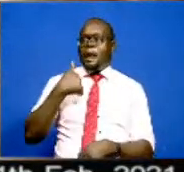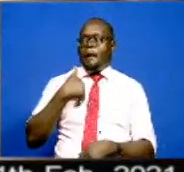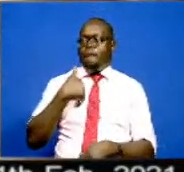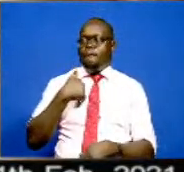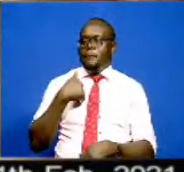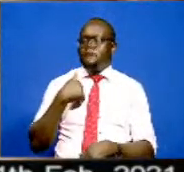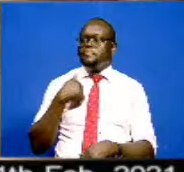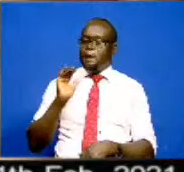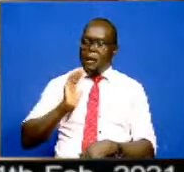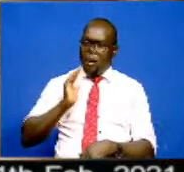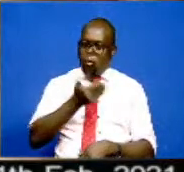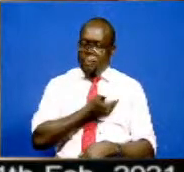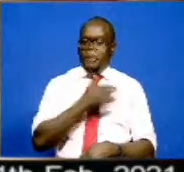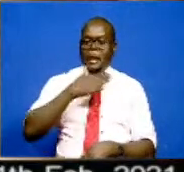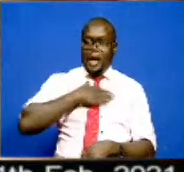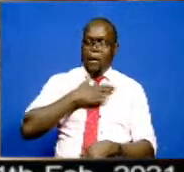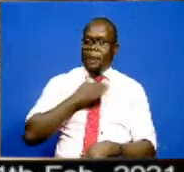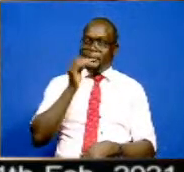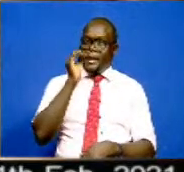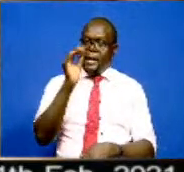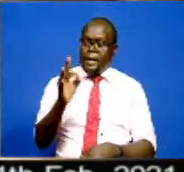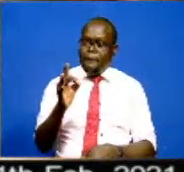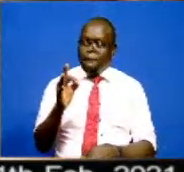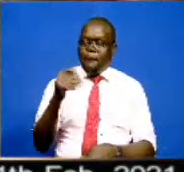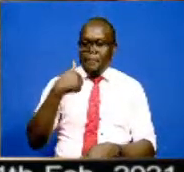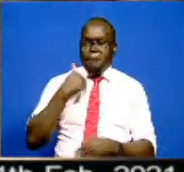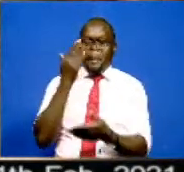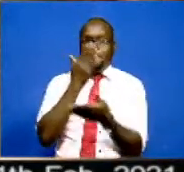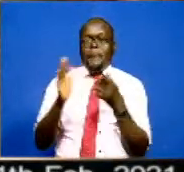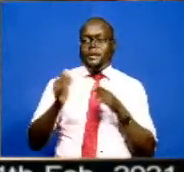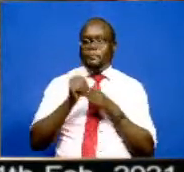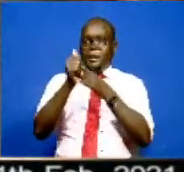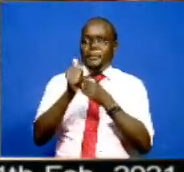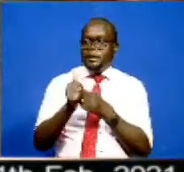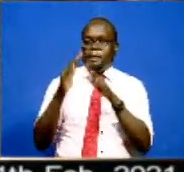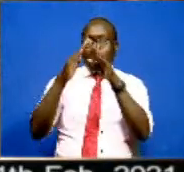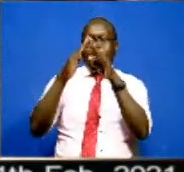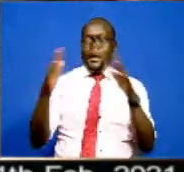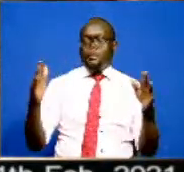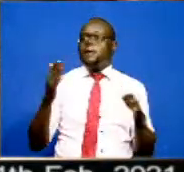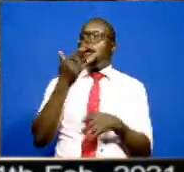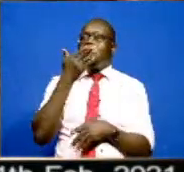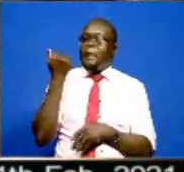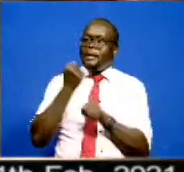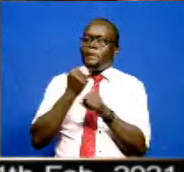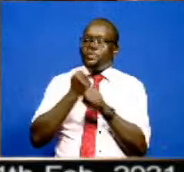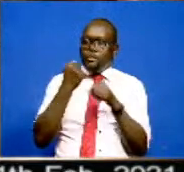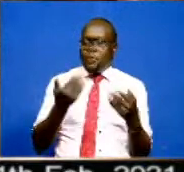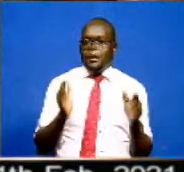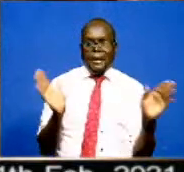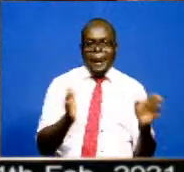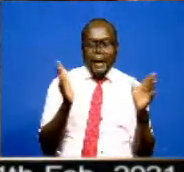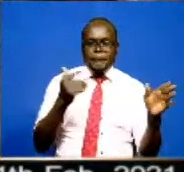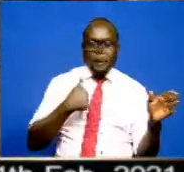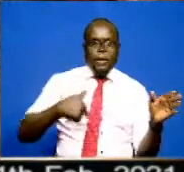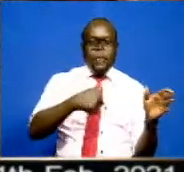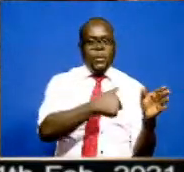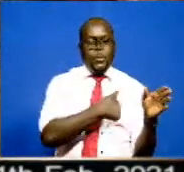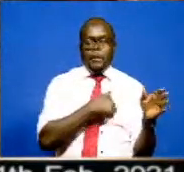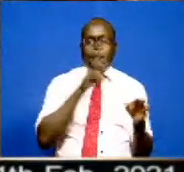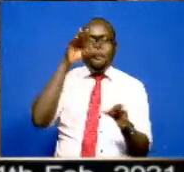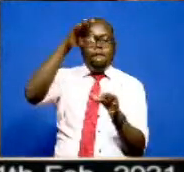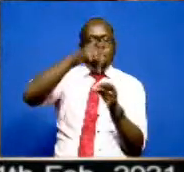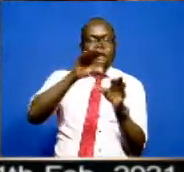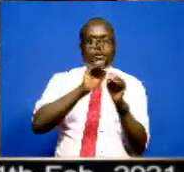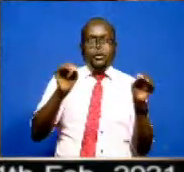Kamkunji. If I was part of the leadership of this House, I would actually urge that we do not vote,